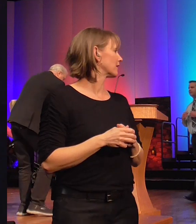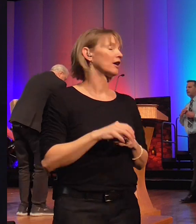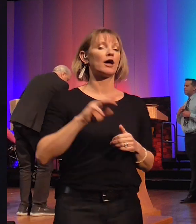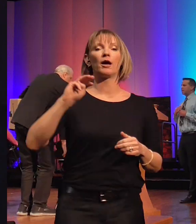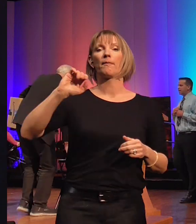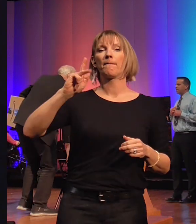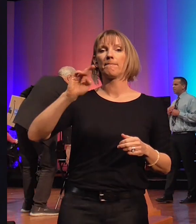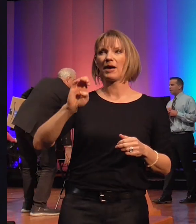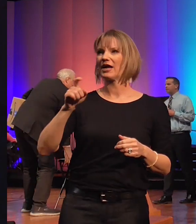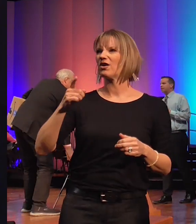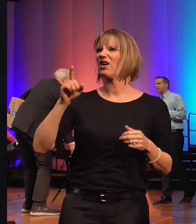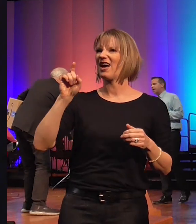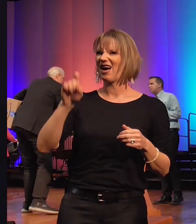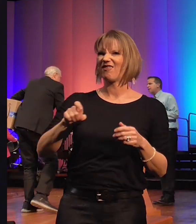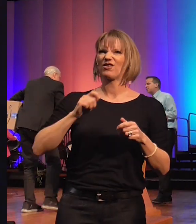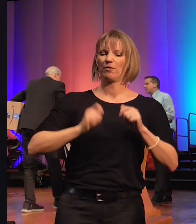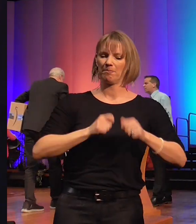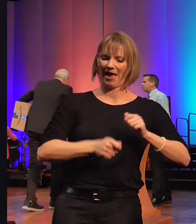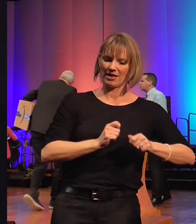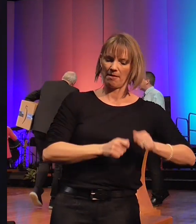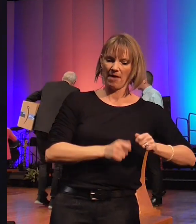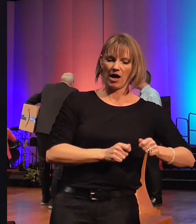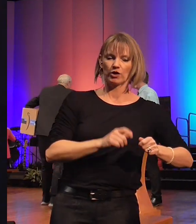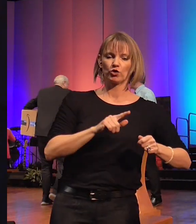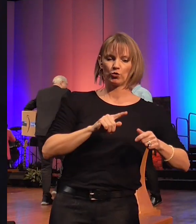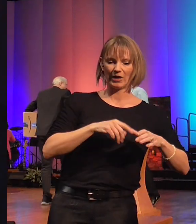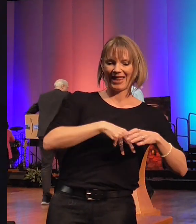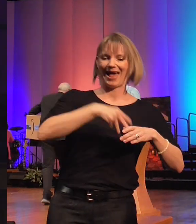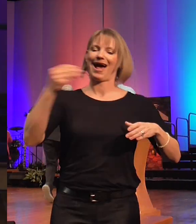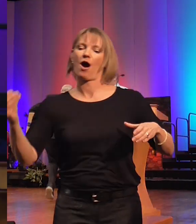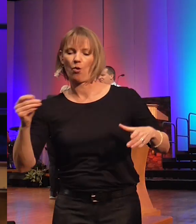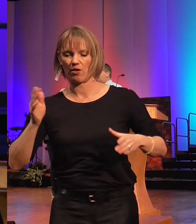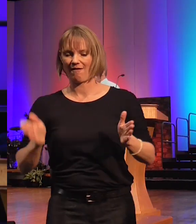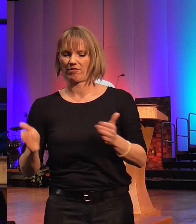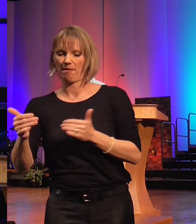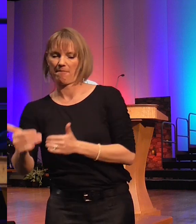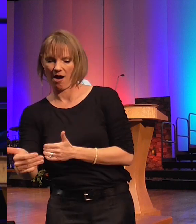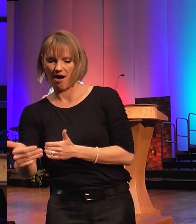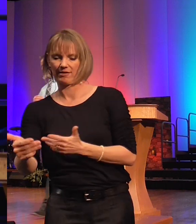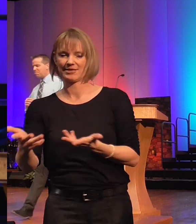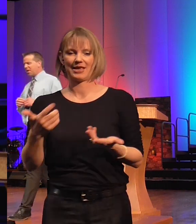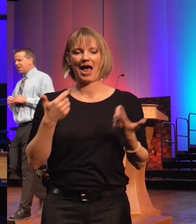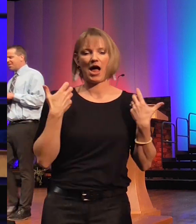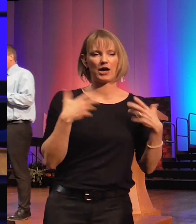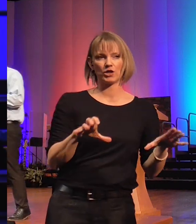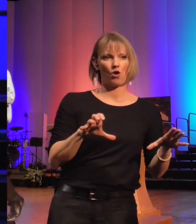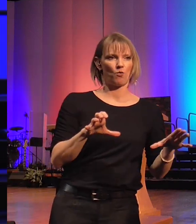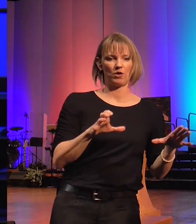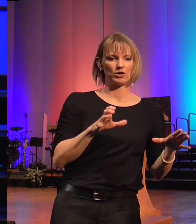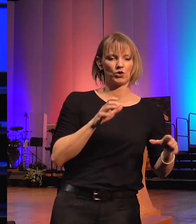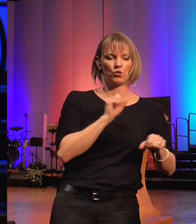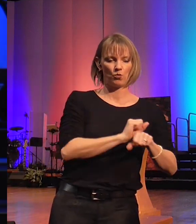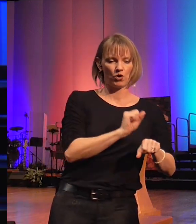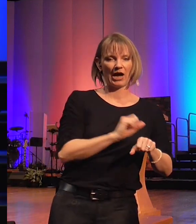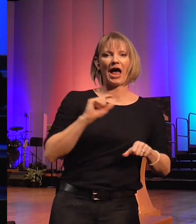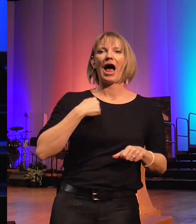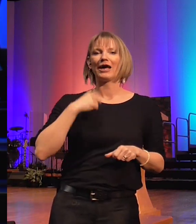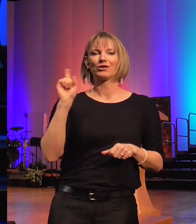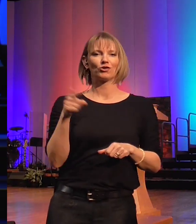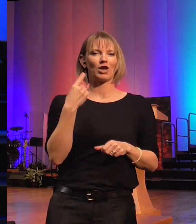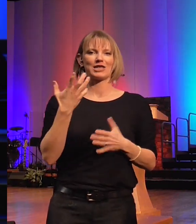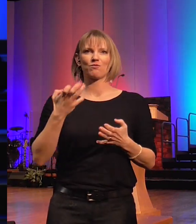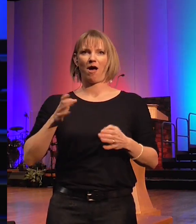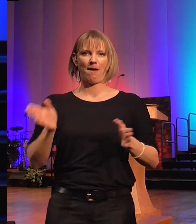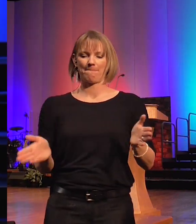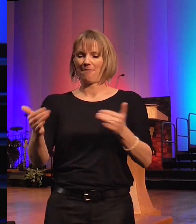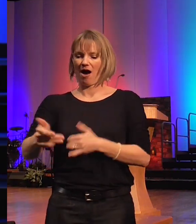Mike Marlier, you got to bang on the box to get out of the box. I never knew that. I don't want to work. I just want to bang on this box all